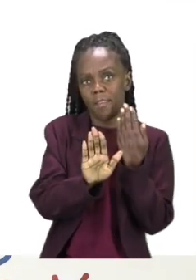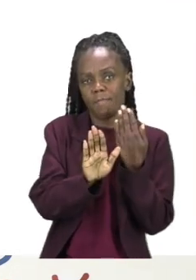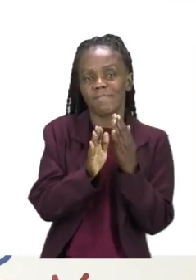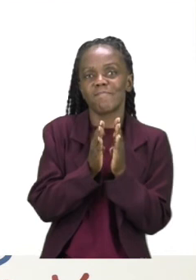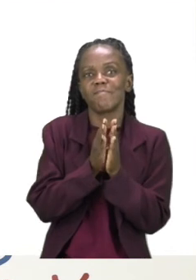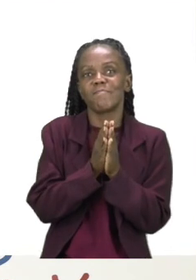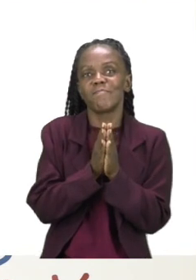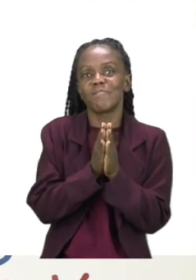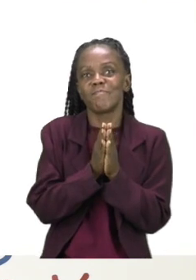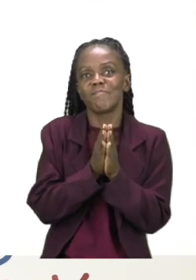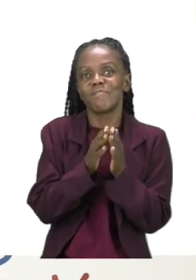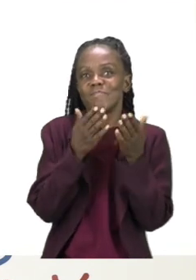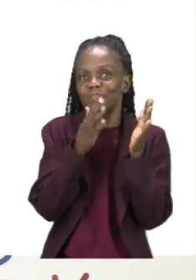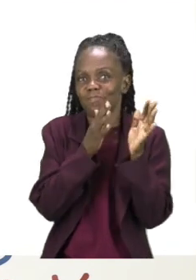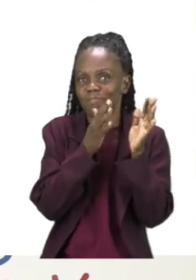away.